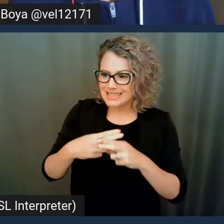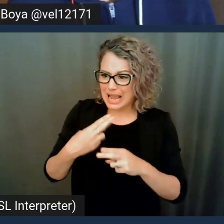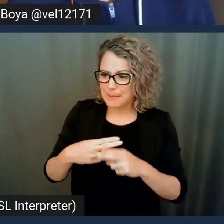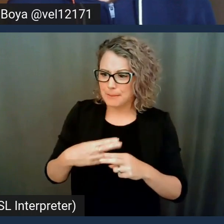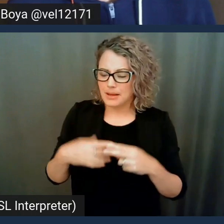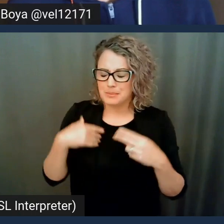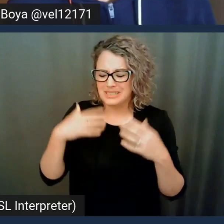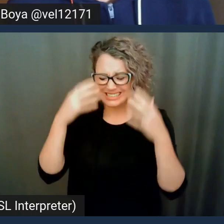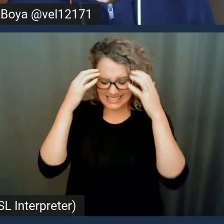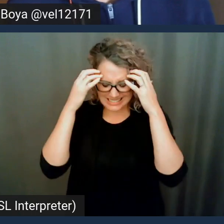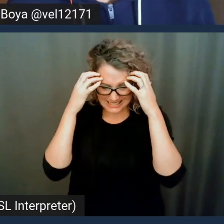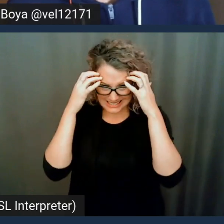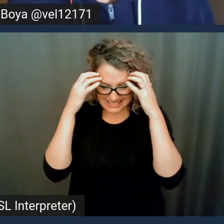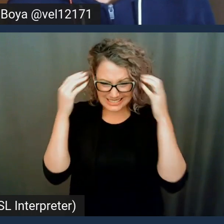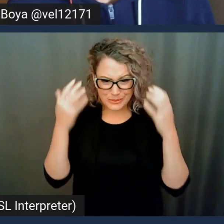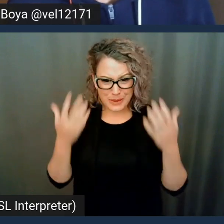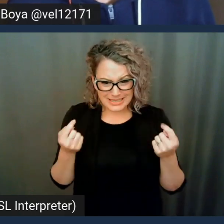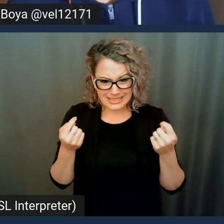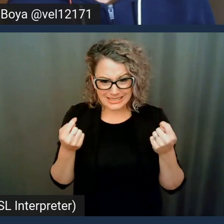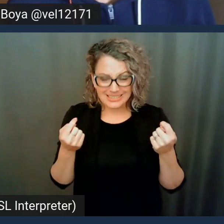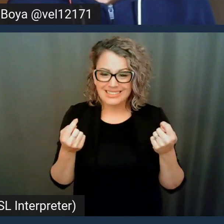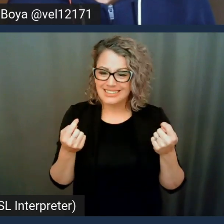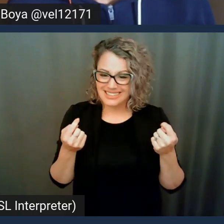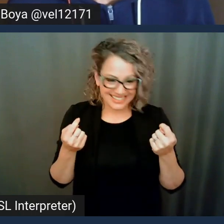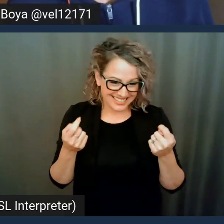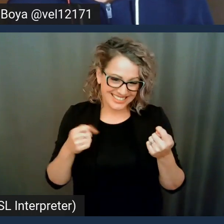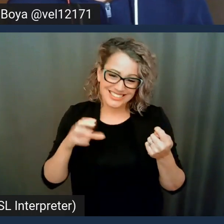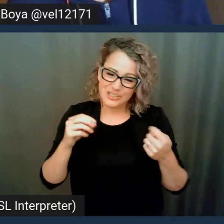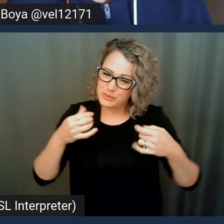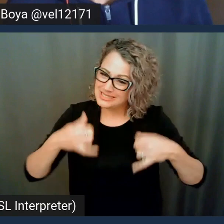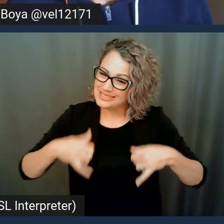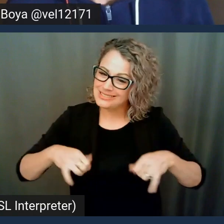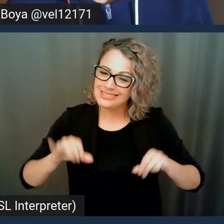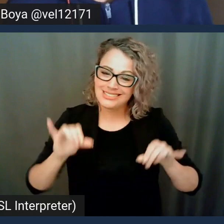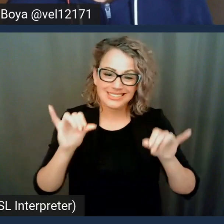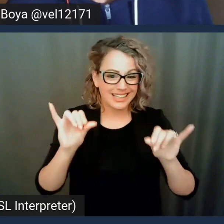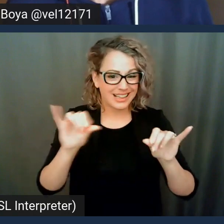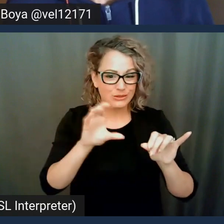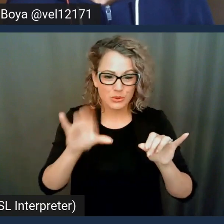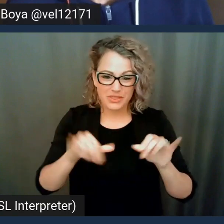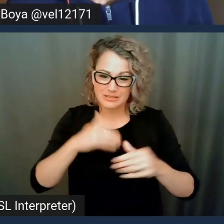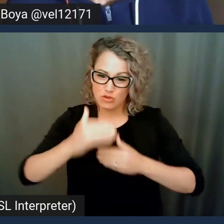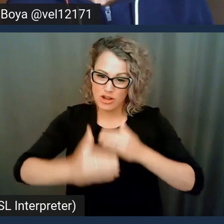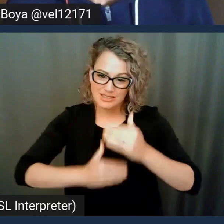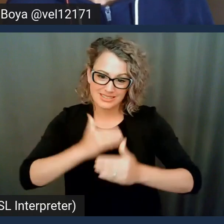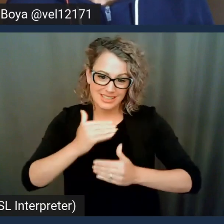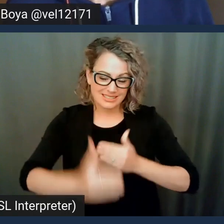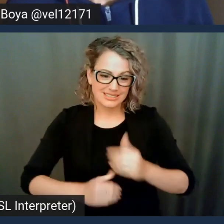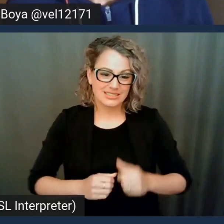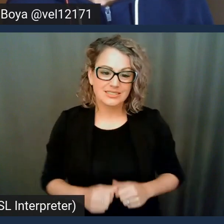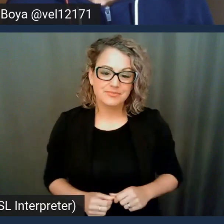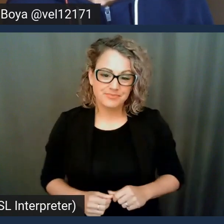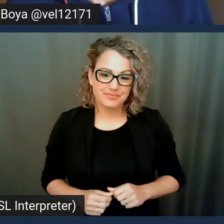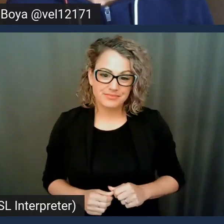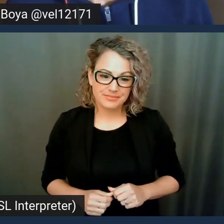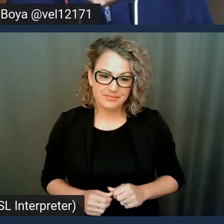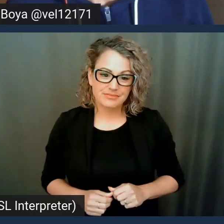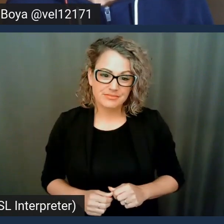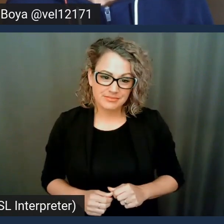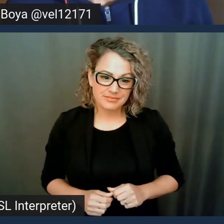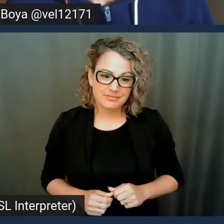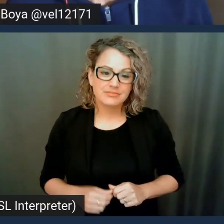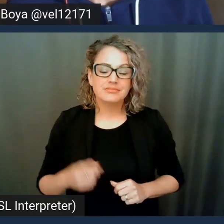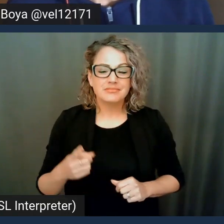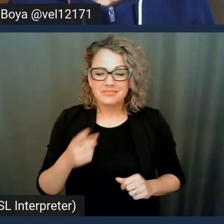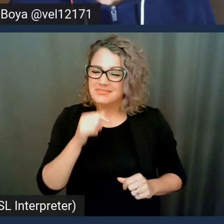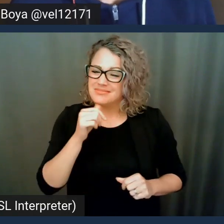remember, but we still do this process. It's so repetitive, and it's not a it's a poor